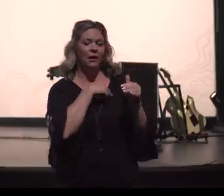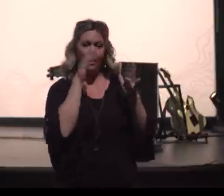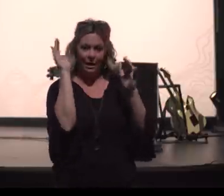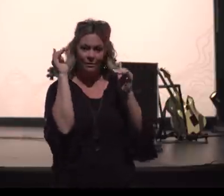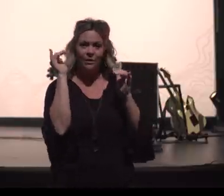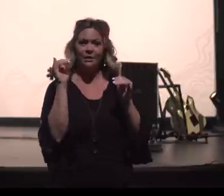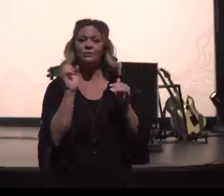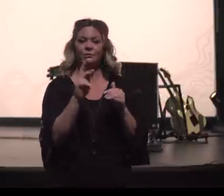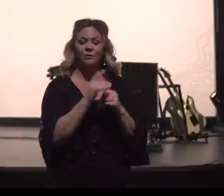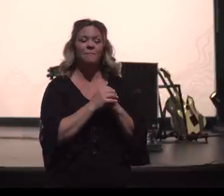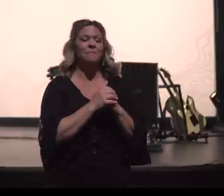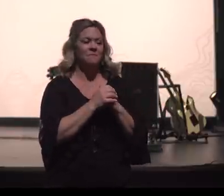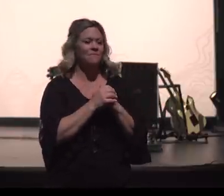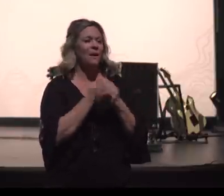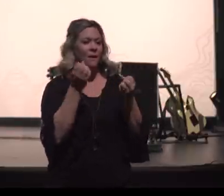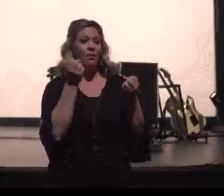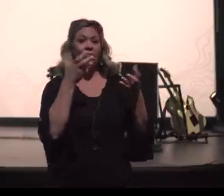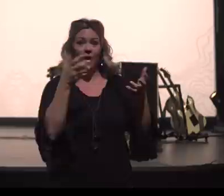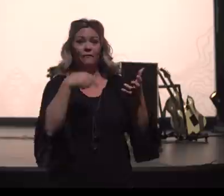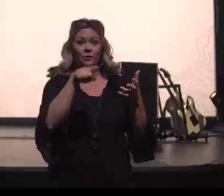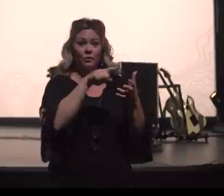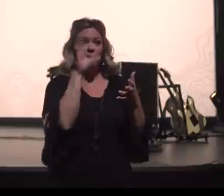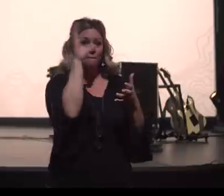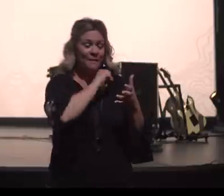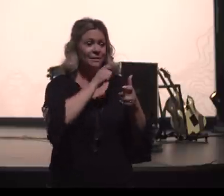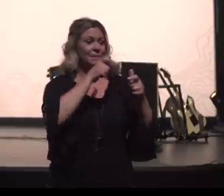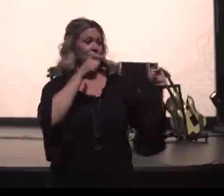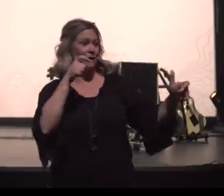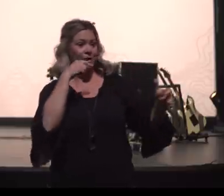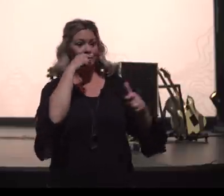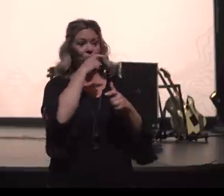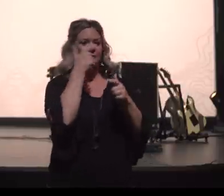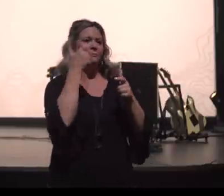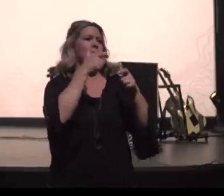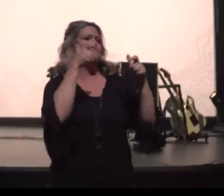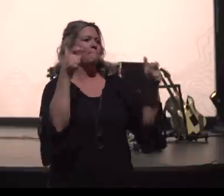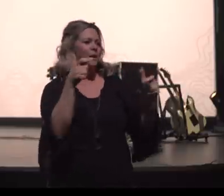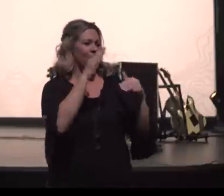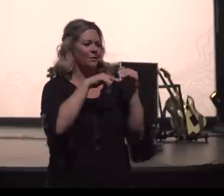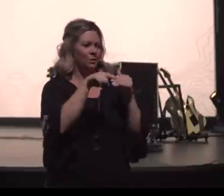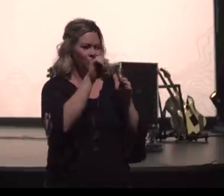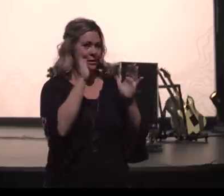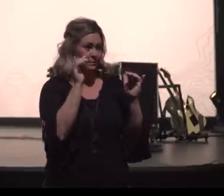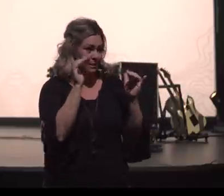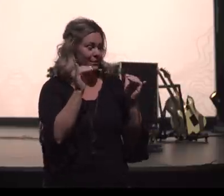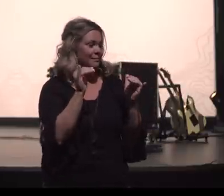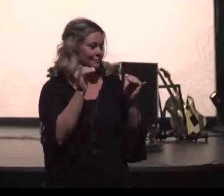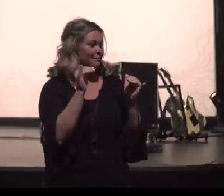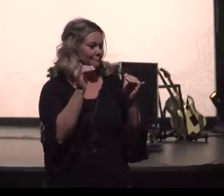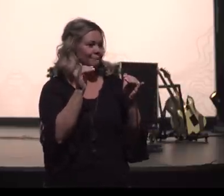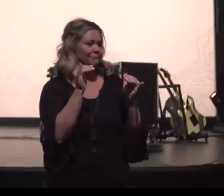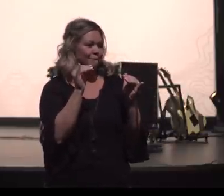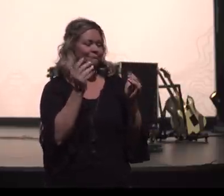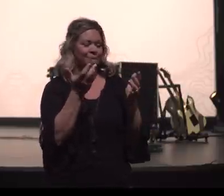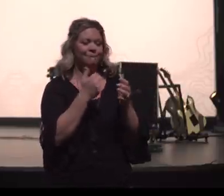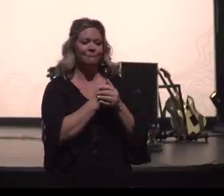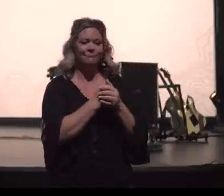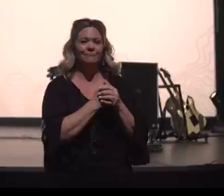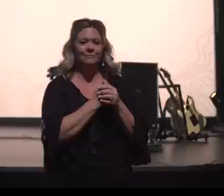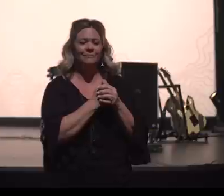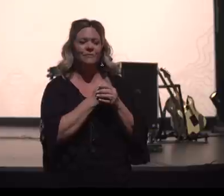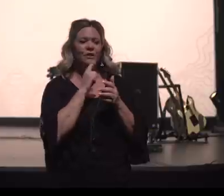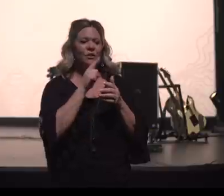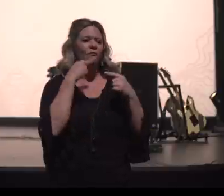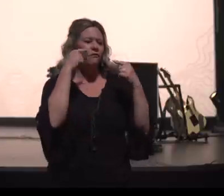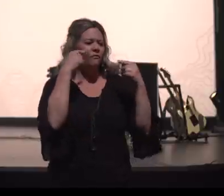expectations. A lot of you miss that toothbrush because it's bigger than you would have ever even expected, so you just kind of glossed over it.